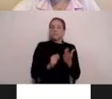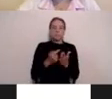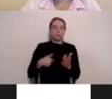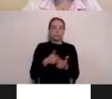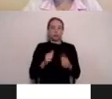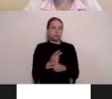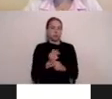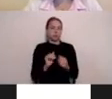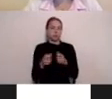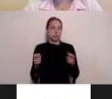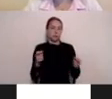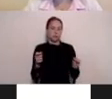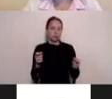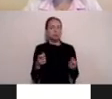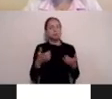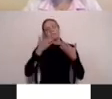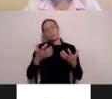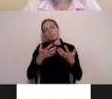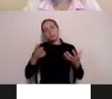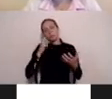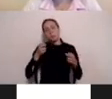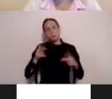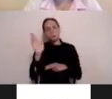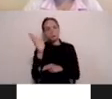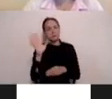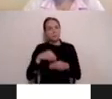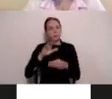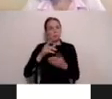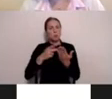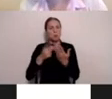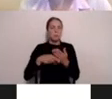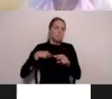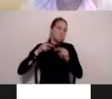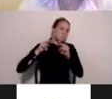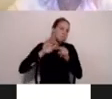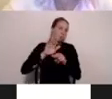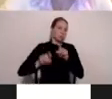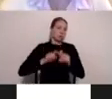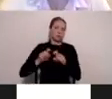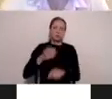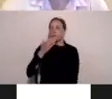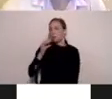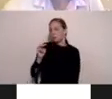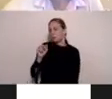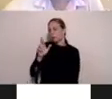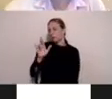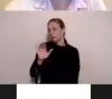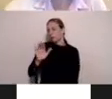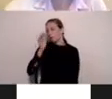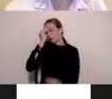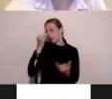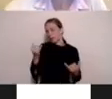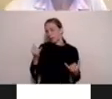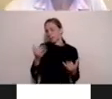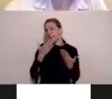be part of this program. I look forward to your questions. Great. Thank you, Mary, so much for your thoughts today. And thank you for